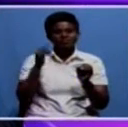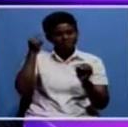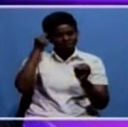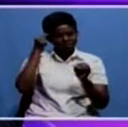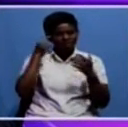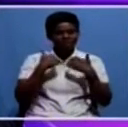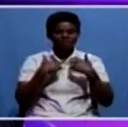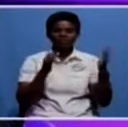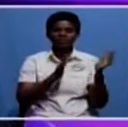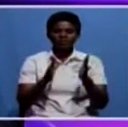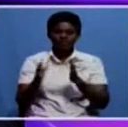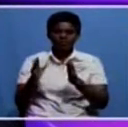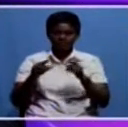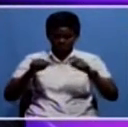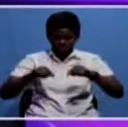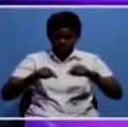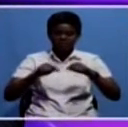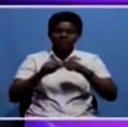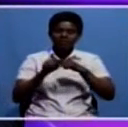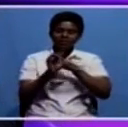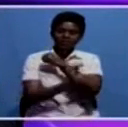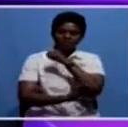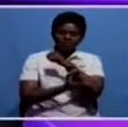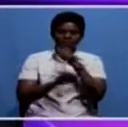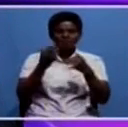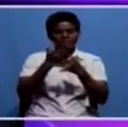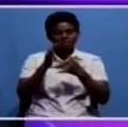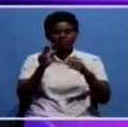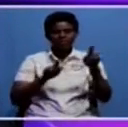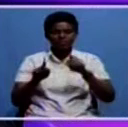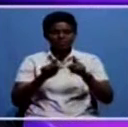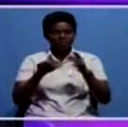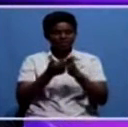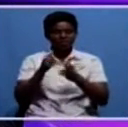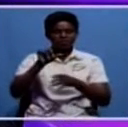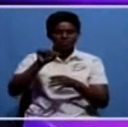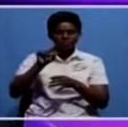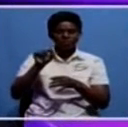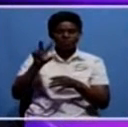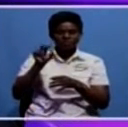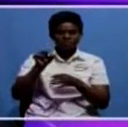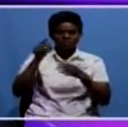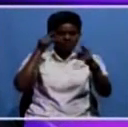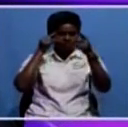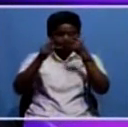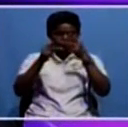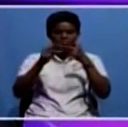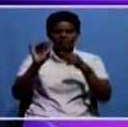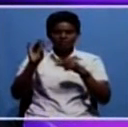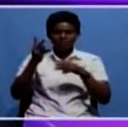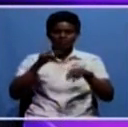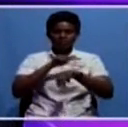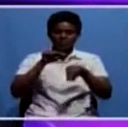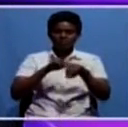the development of this country shared by the citizens through the 2030 vision, through the 7th